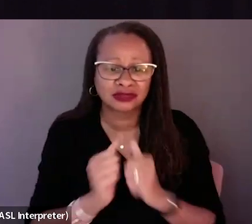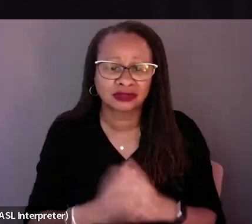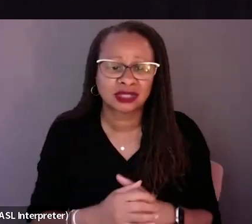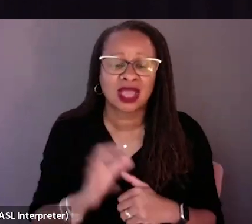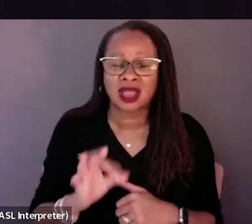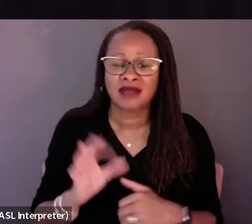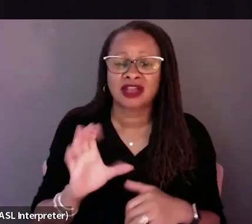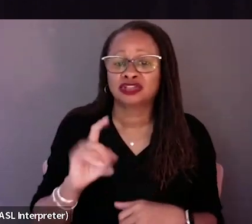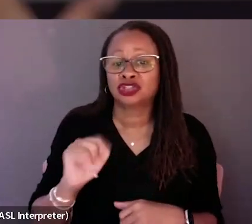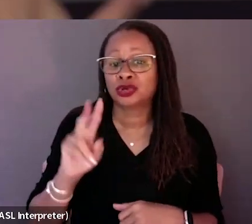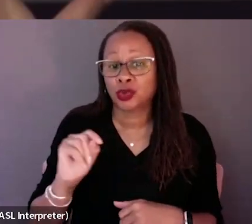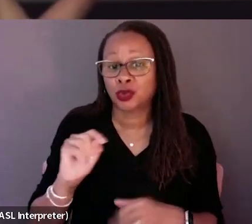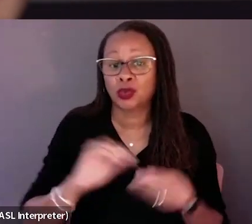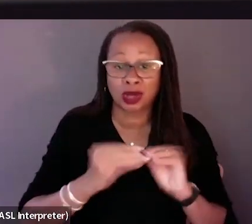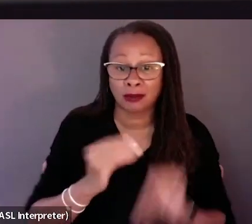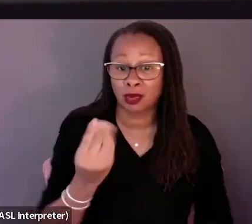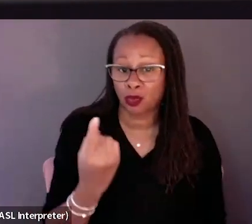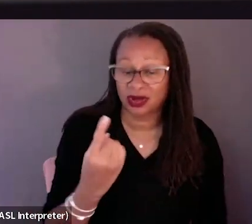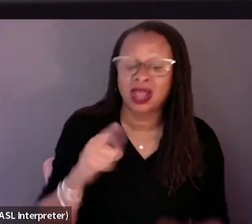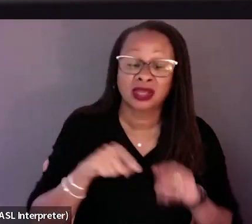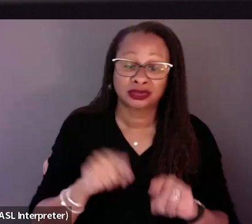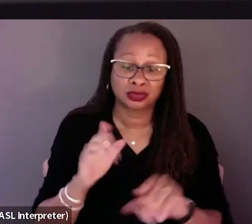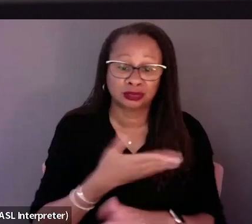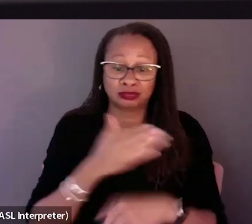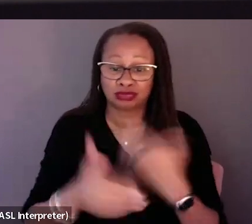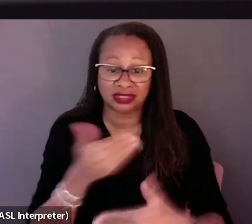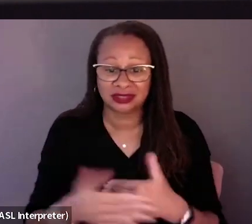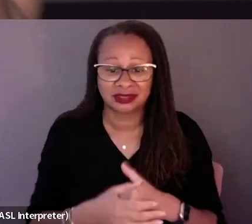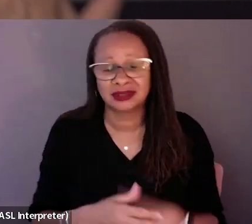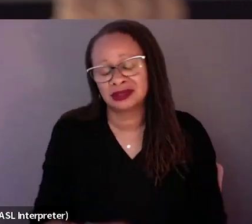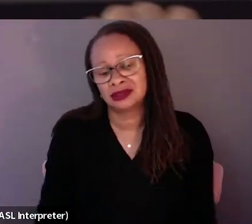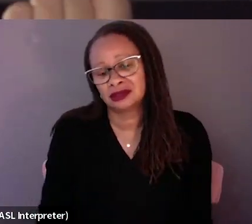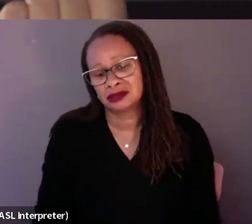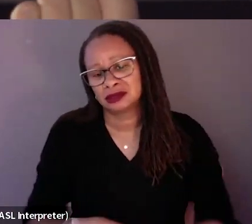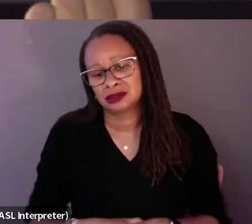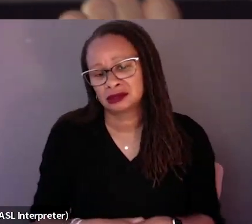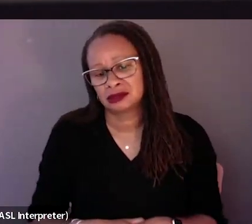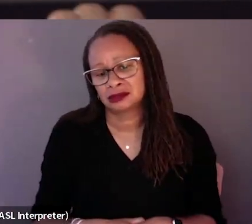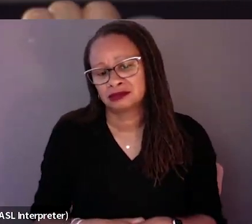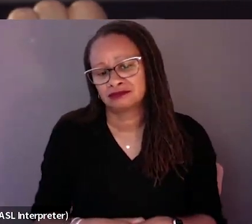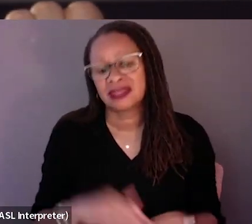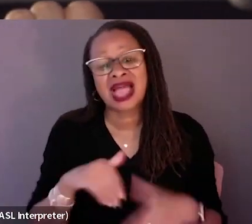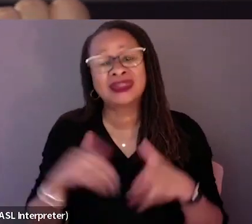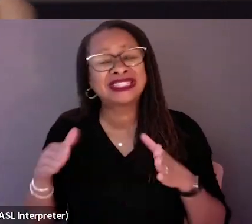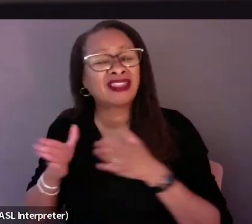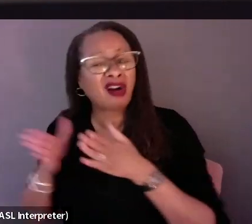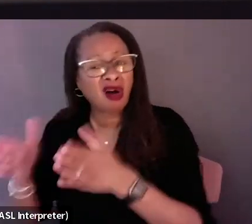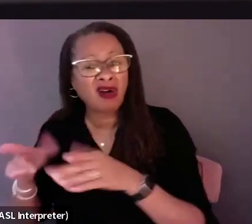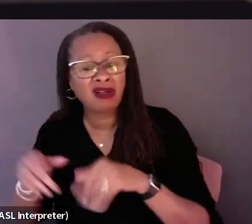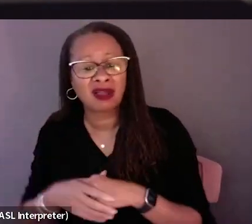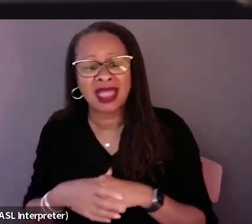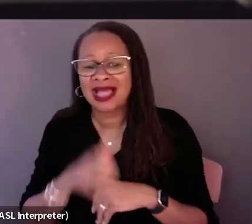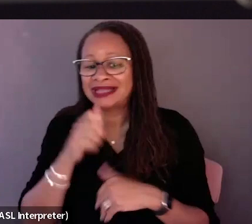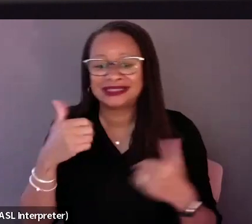of concerto number 1. And during the process, I've never been in the hall during the performance. I didn't